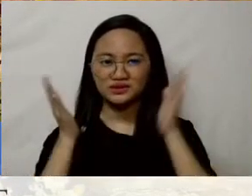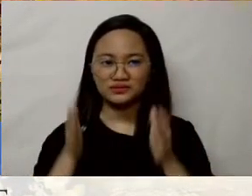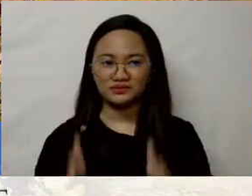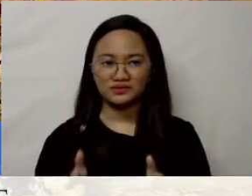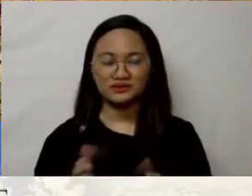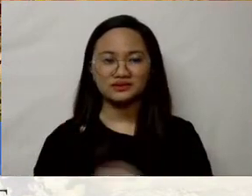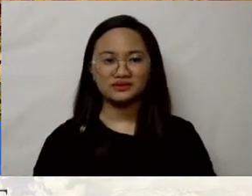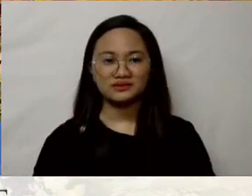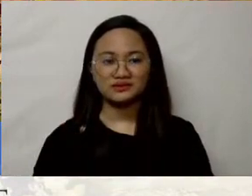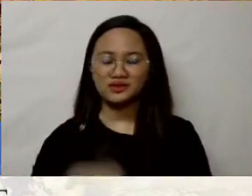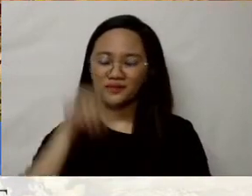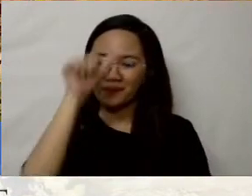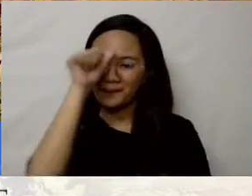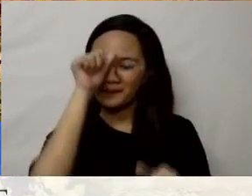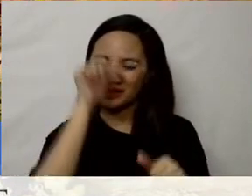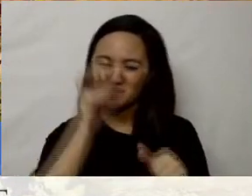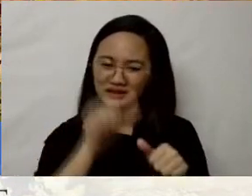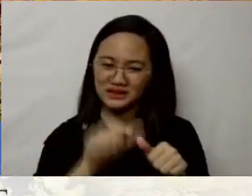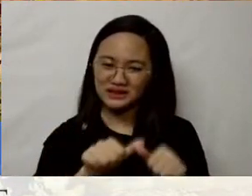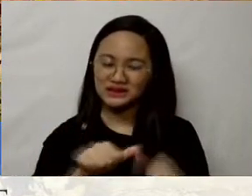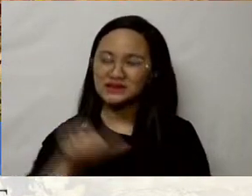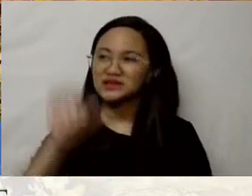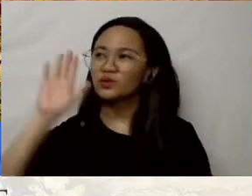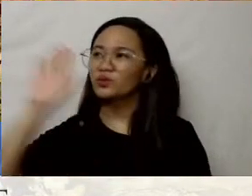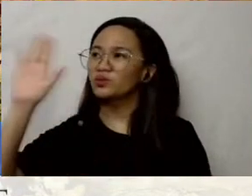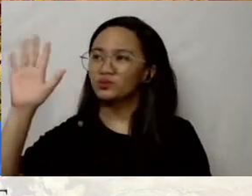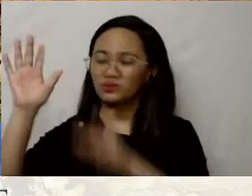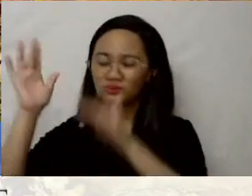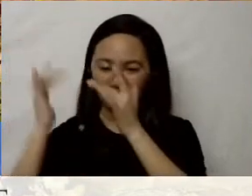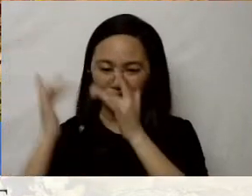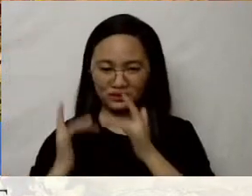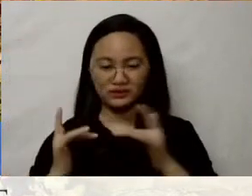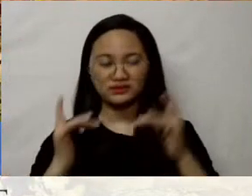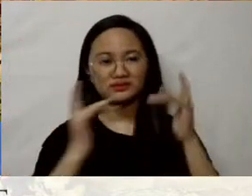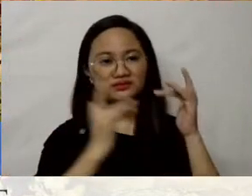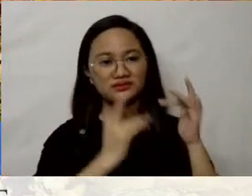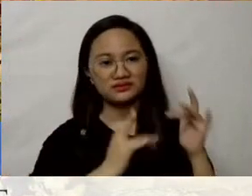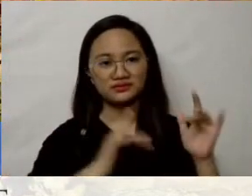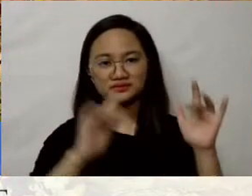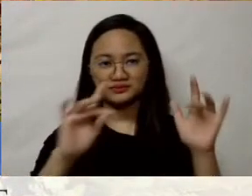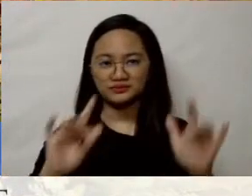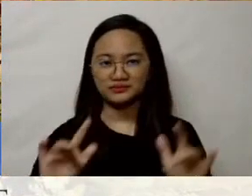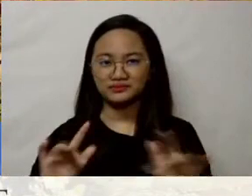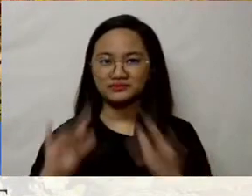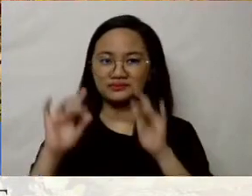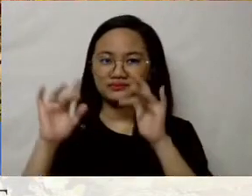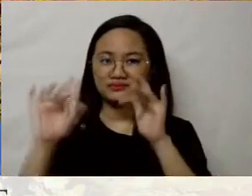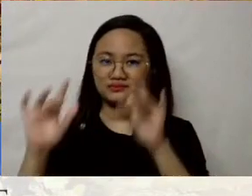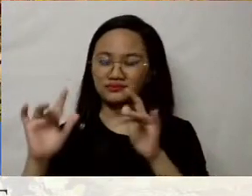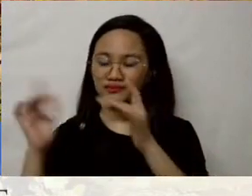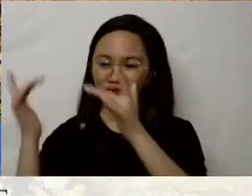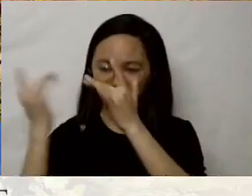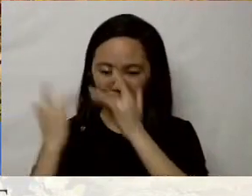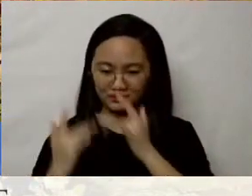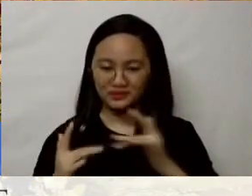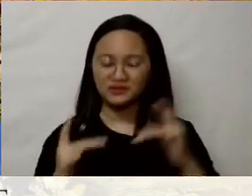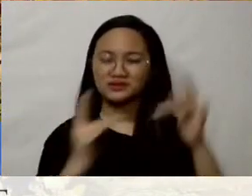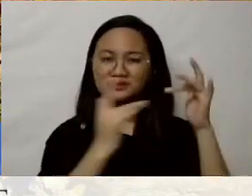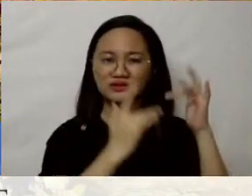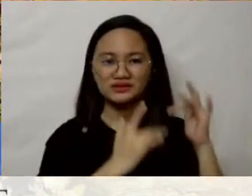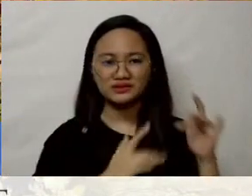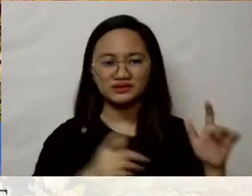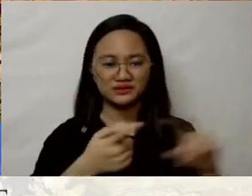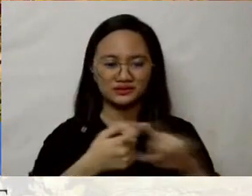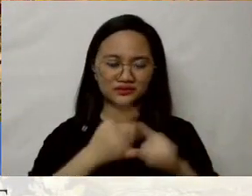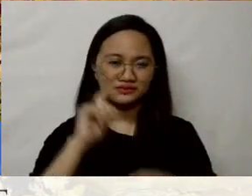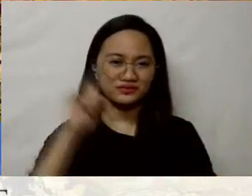remembering his mercy, the mercy promised to our ancestors,